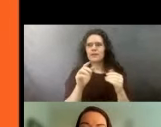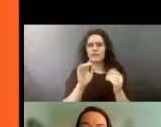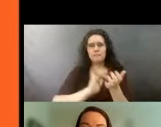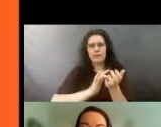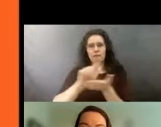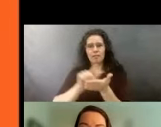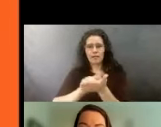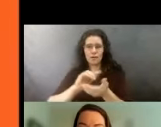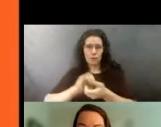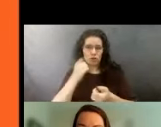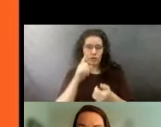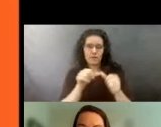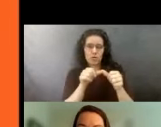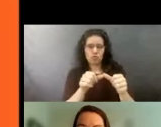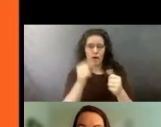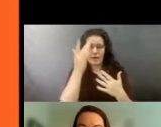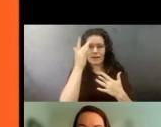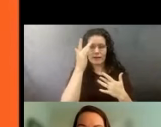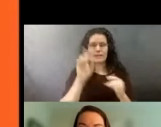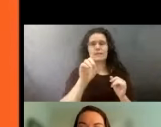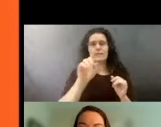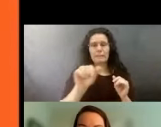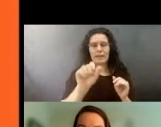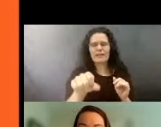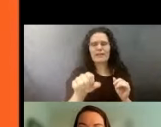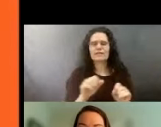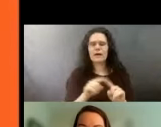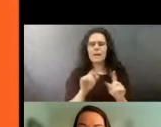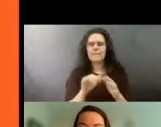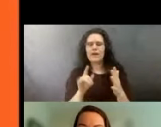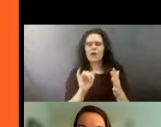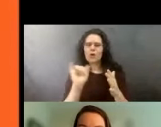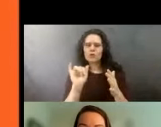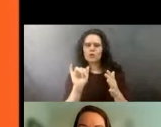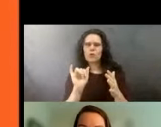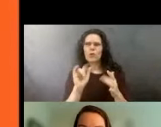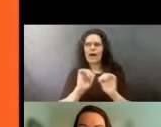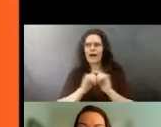about it through this process of screening, referral, intake,